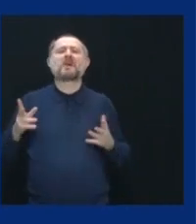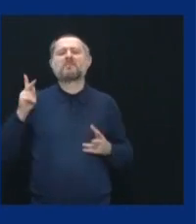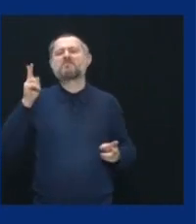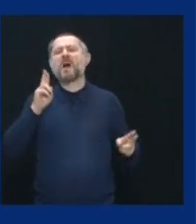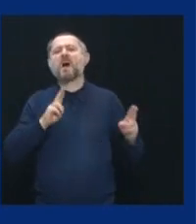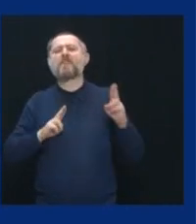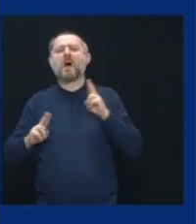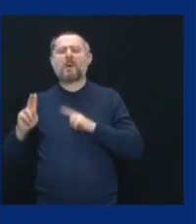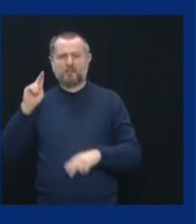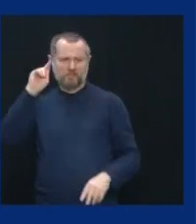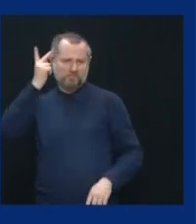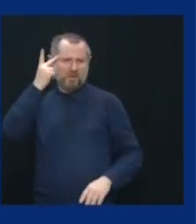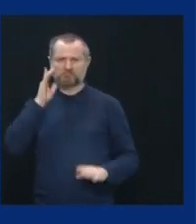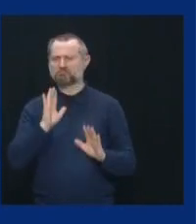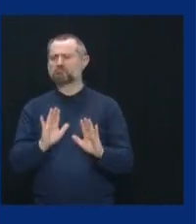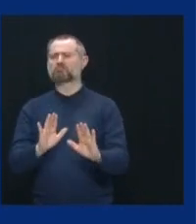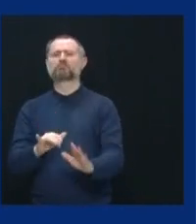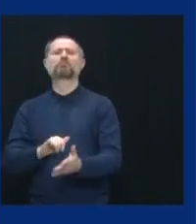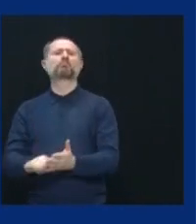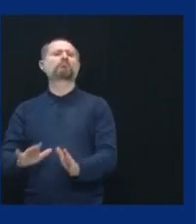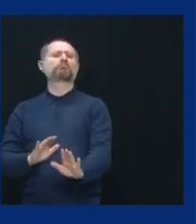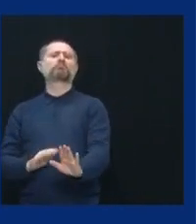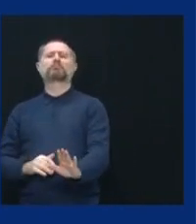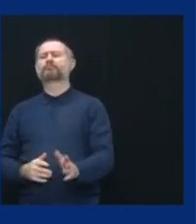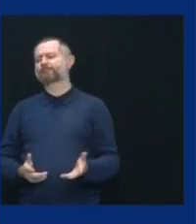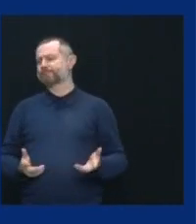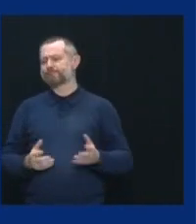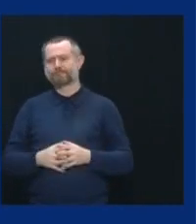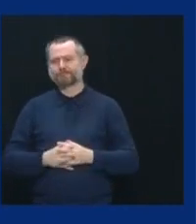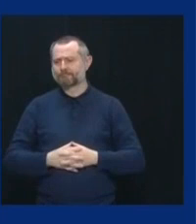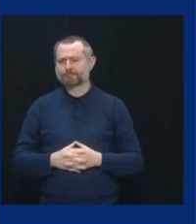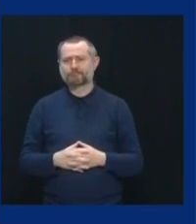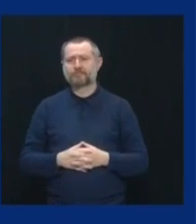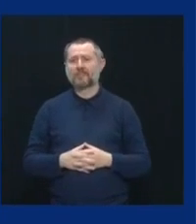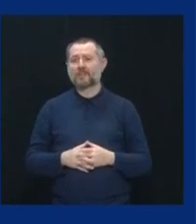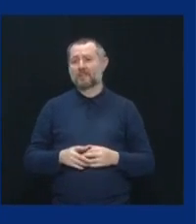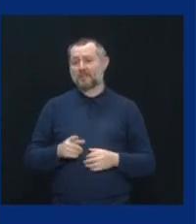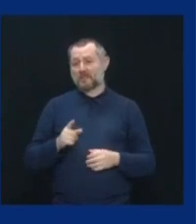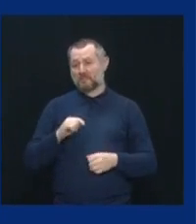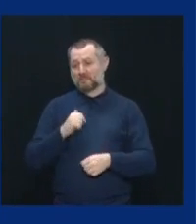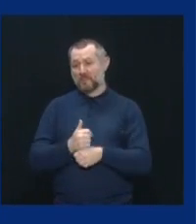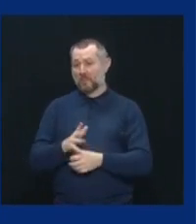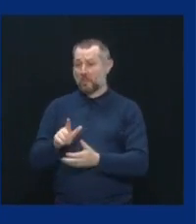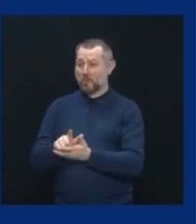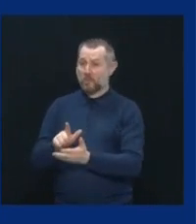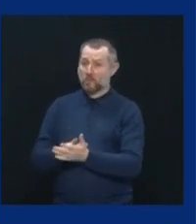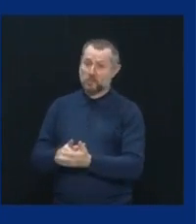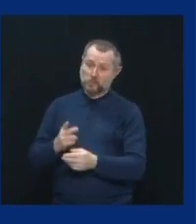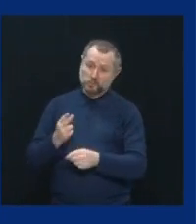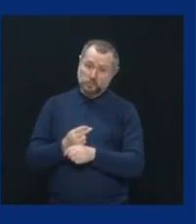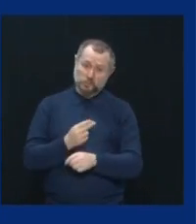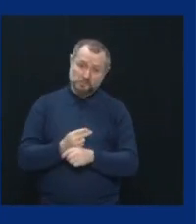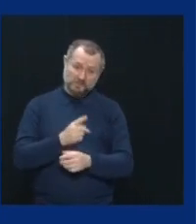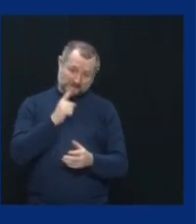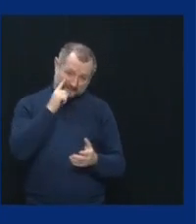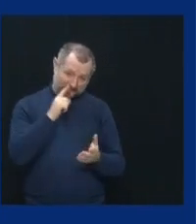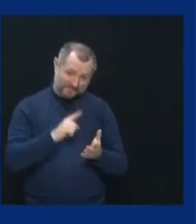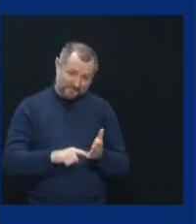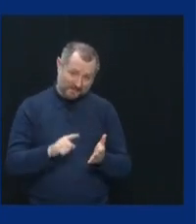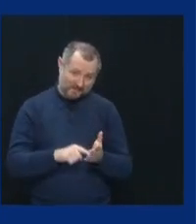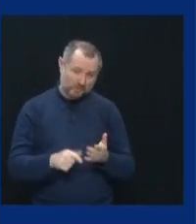You can't use, legally, you can't use an investigation